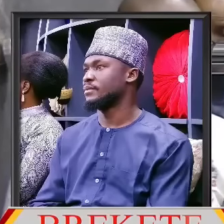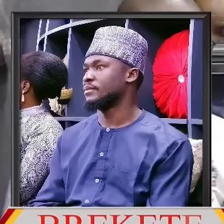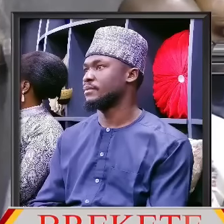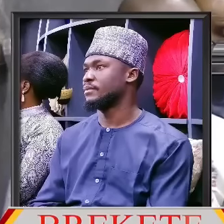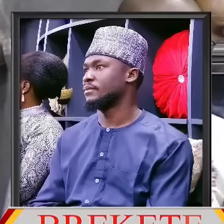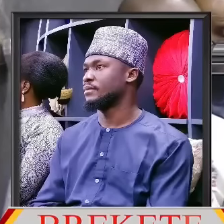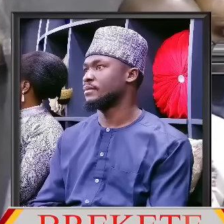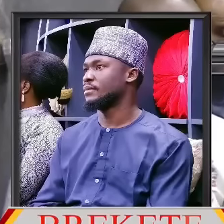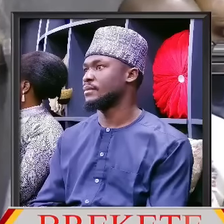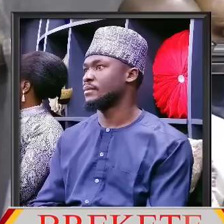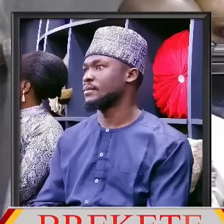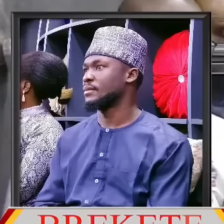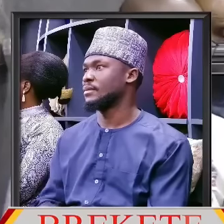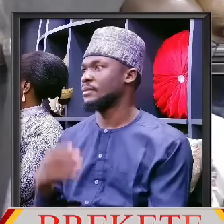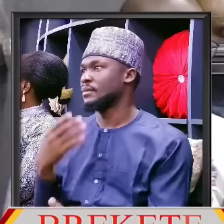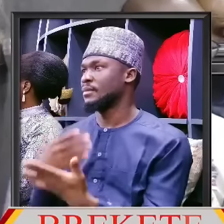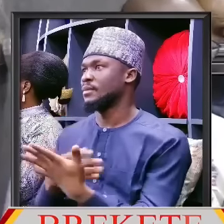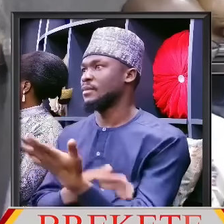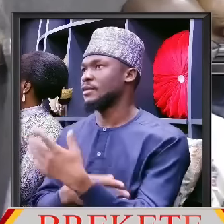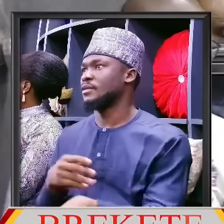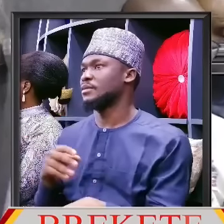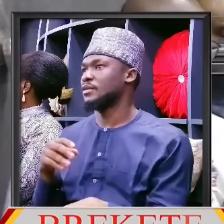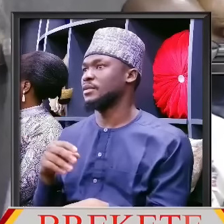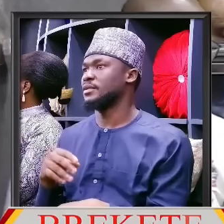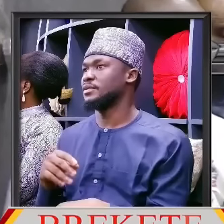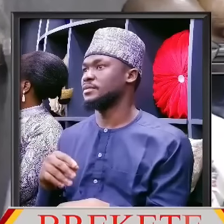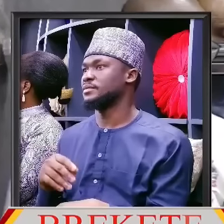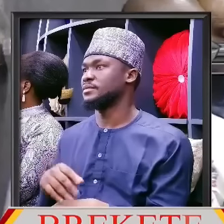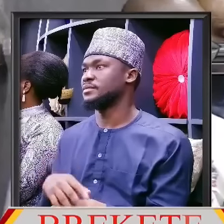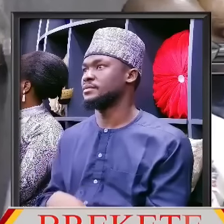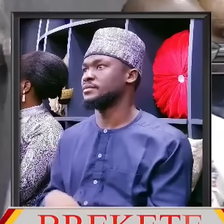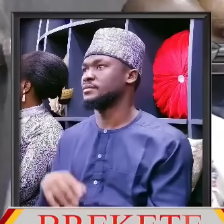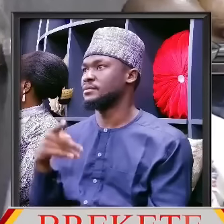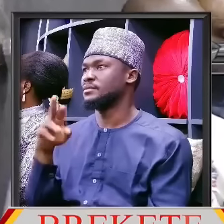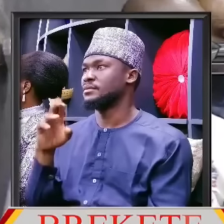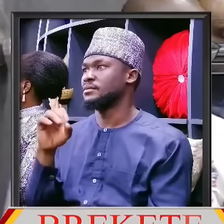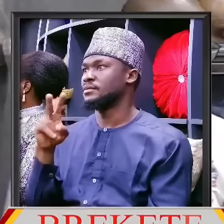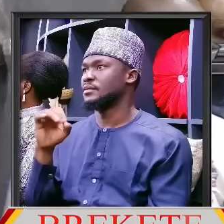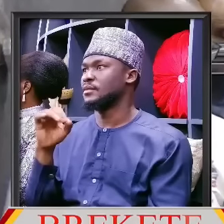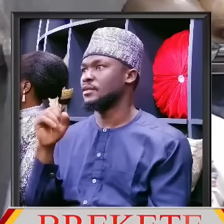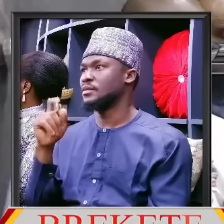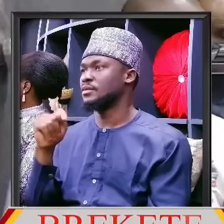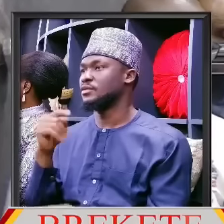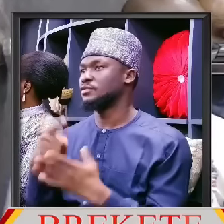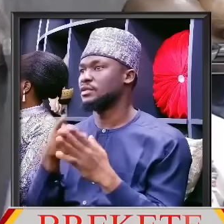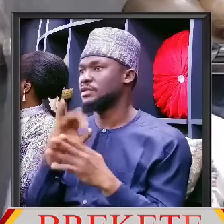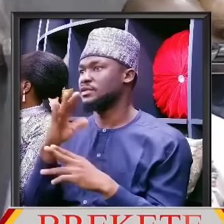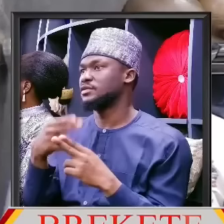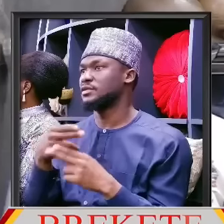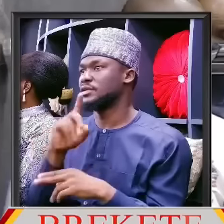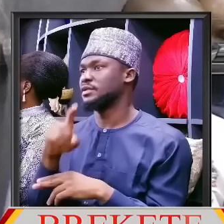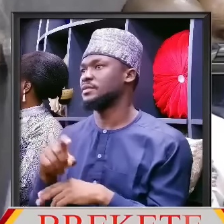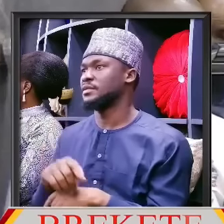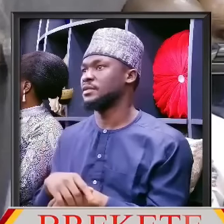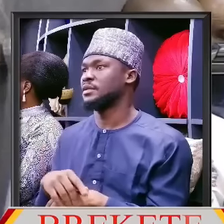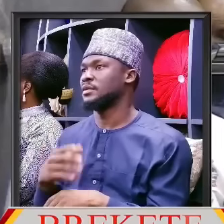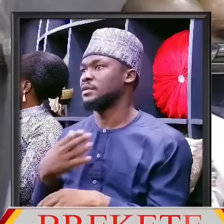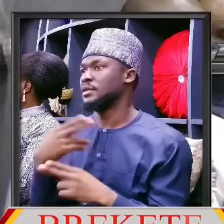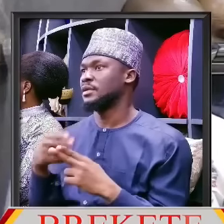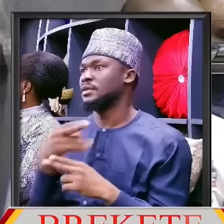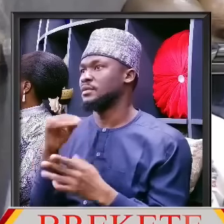Okay, good morning, my ordinary President. Good morning, Provost. Provost, what in be your own name? My name